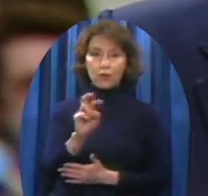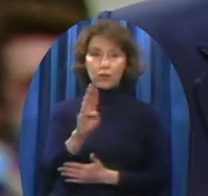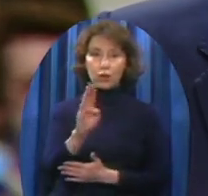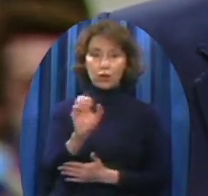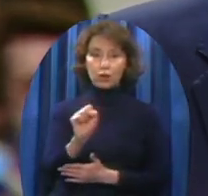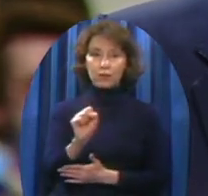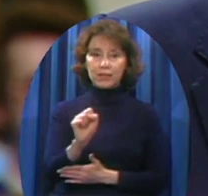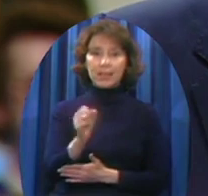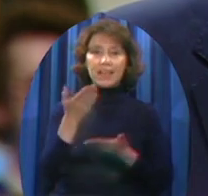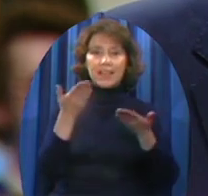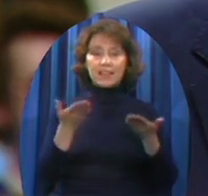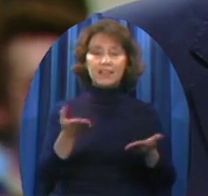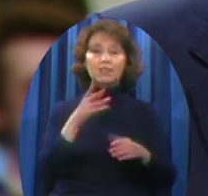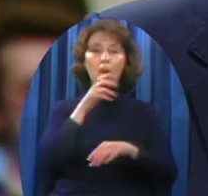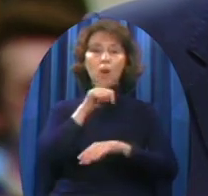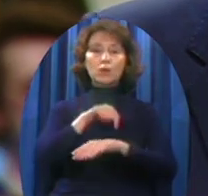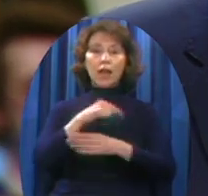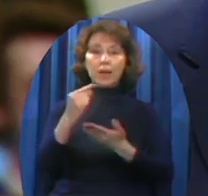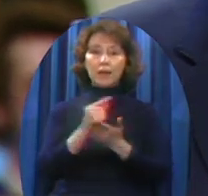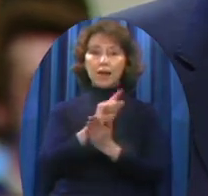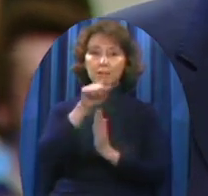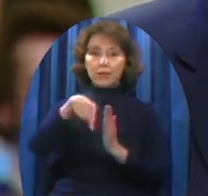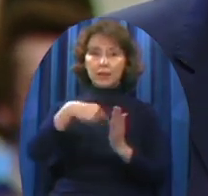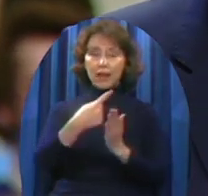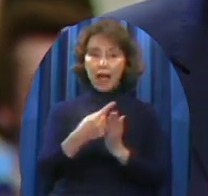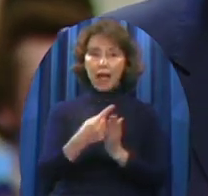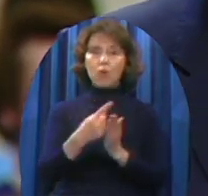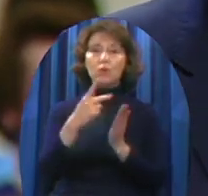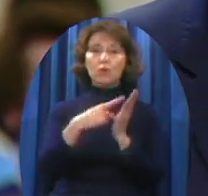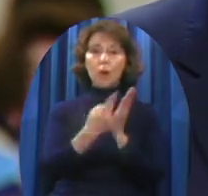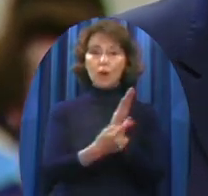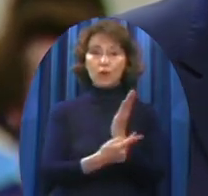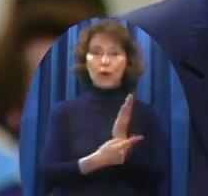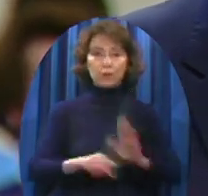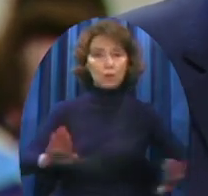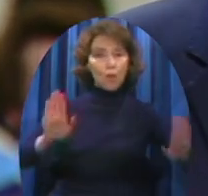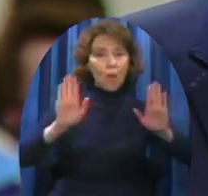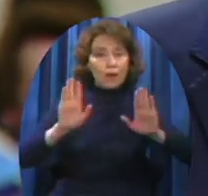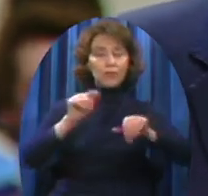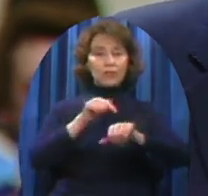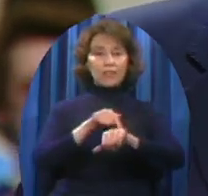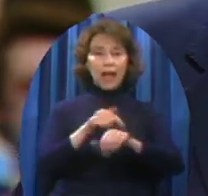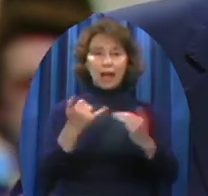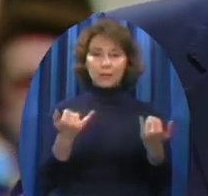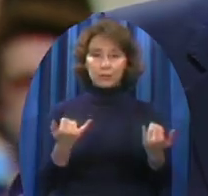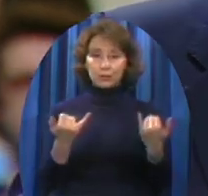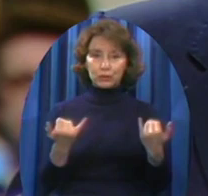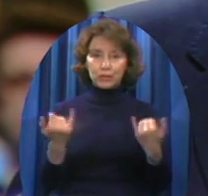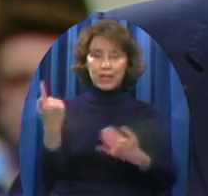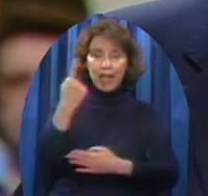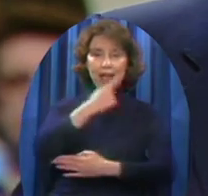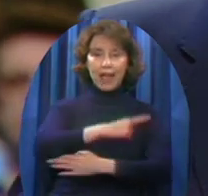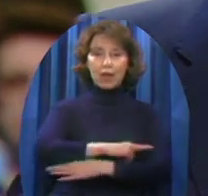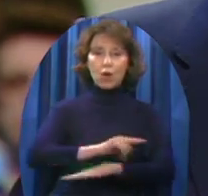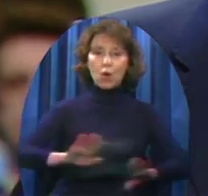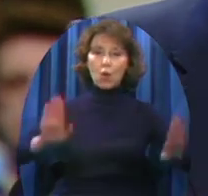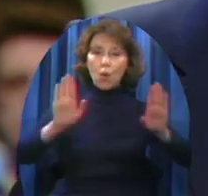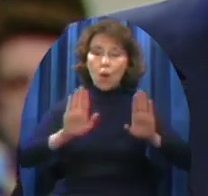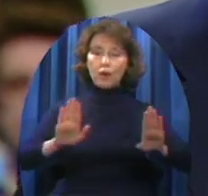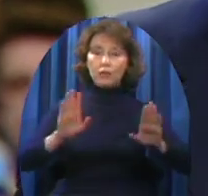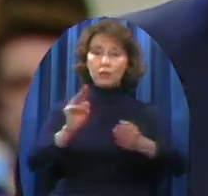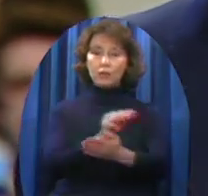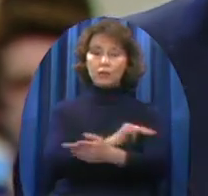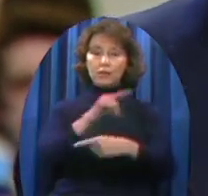old-time gospel hour services. We're going to have a great time today, some wonderful music about our risen